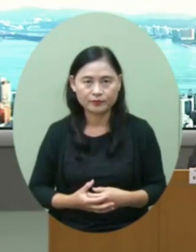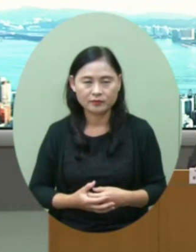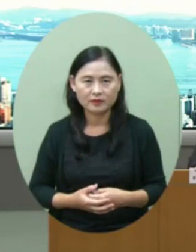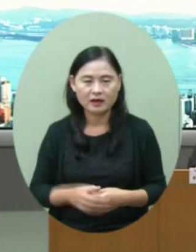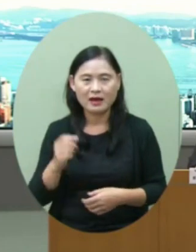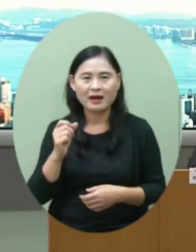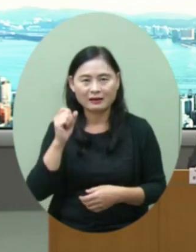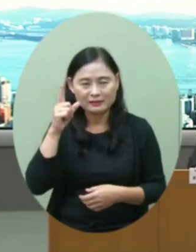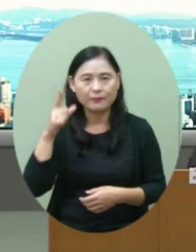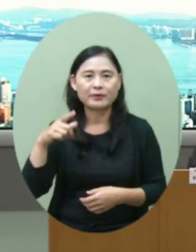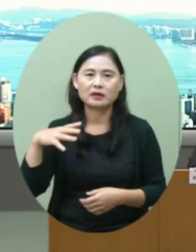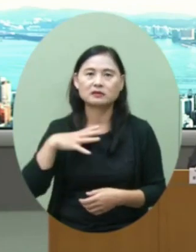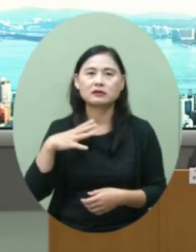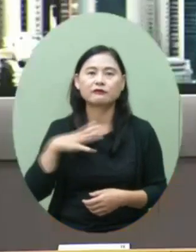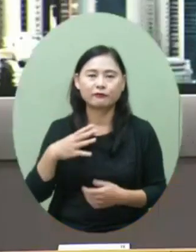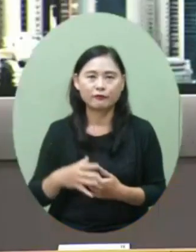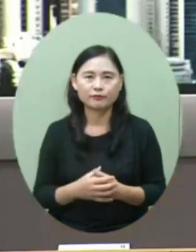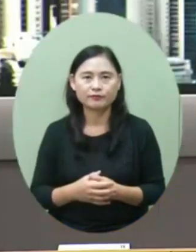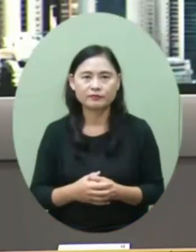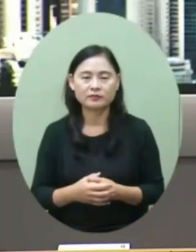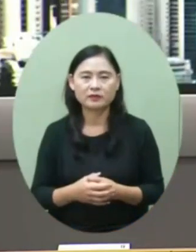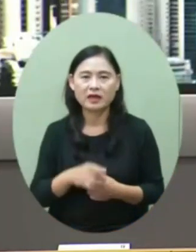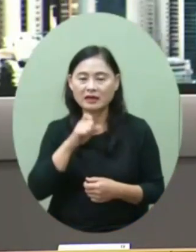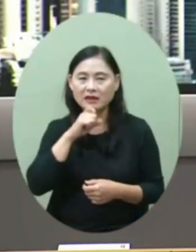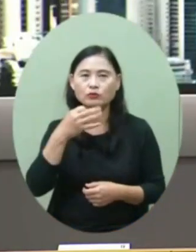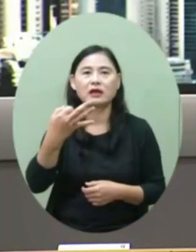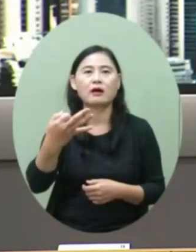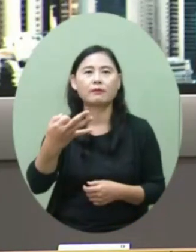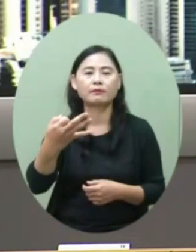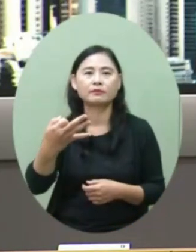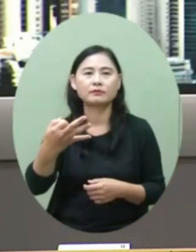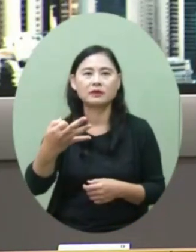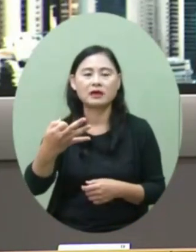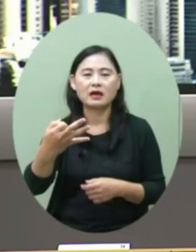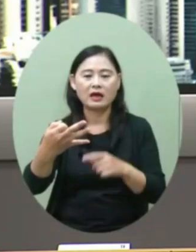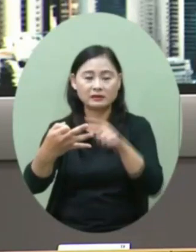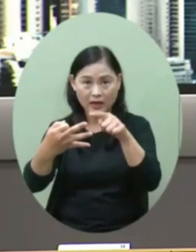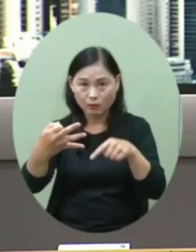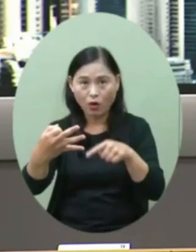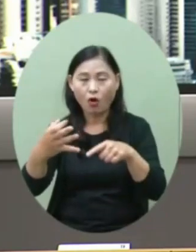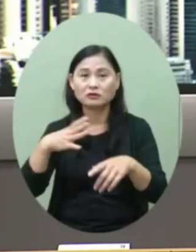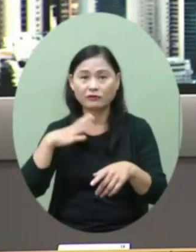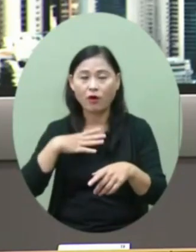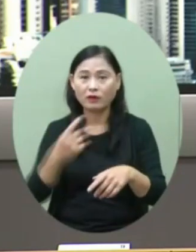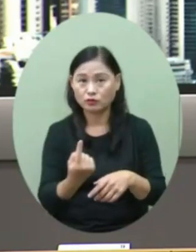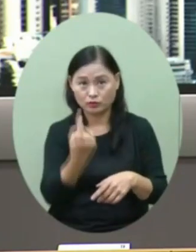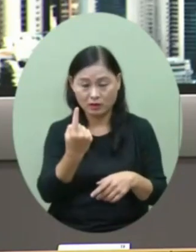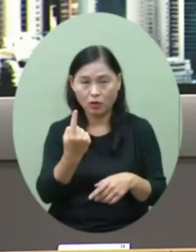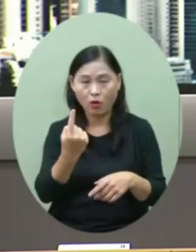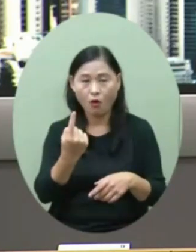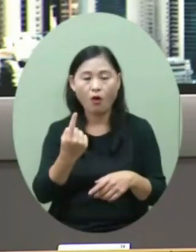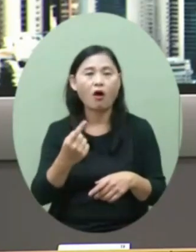When it comes to Article 55, the specified circumstances, now there are three, one of